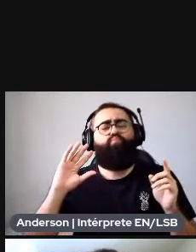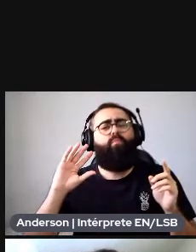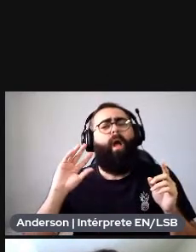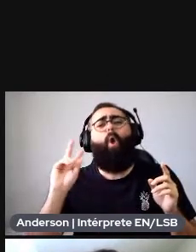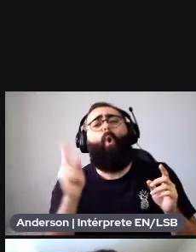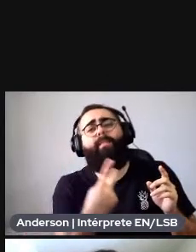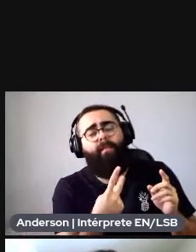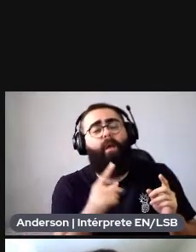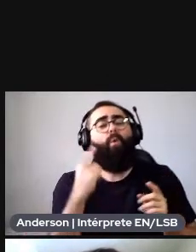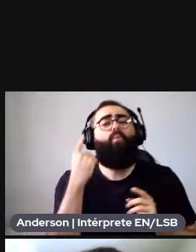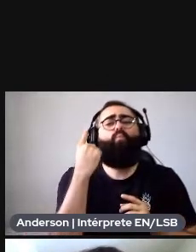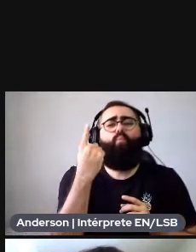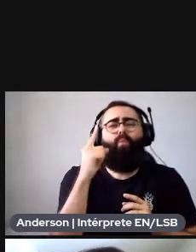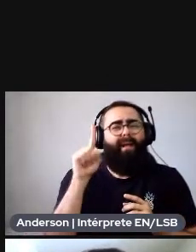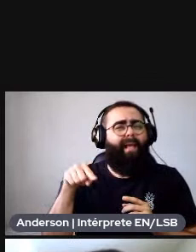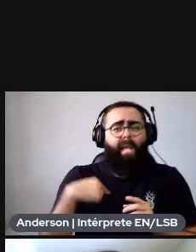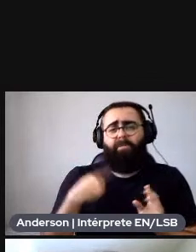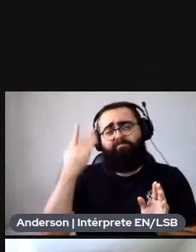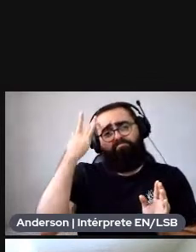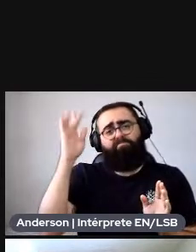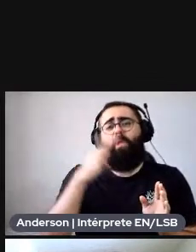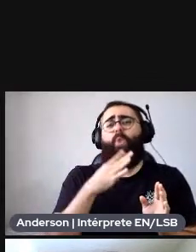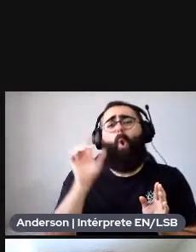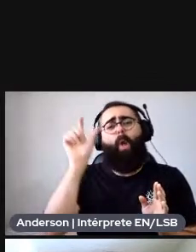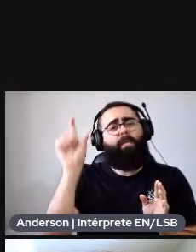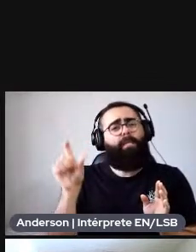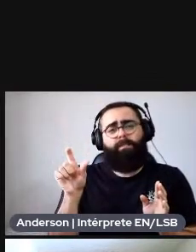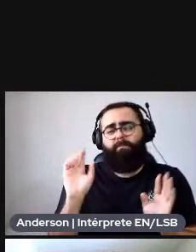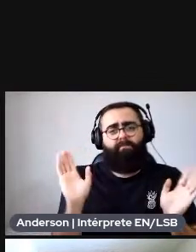favor personal. So